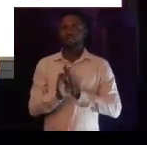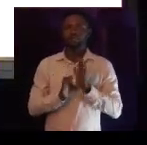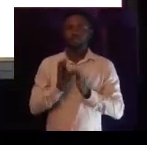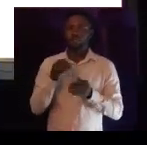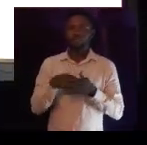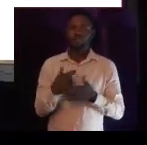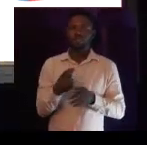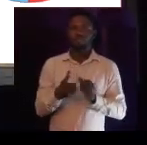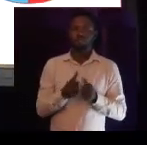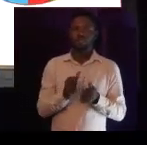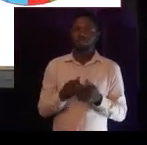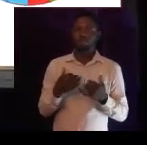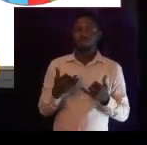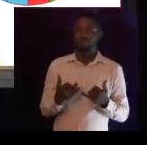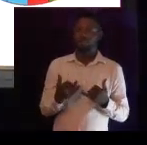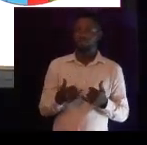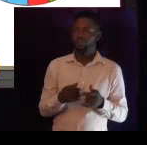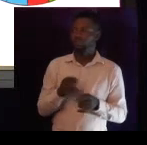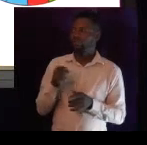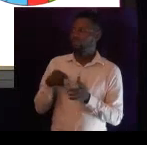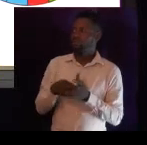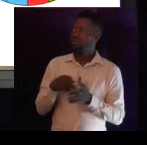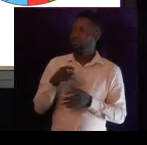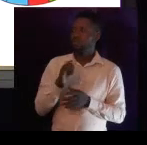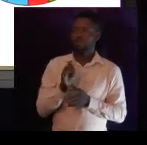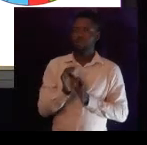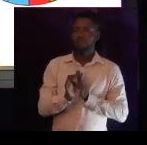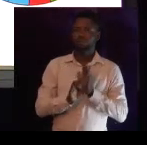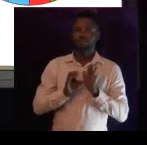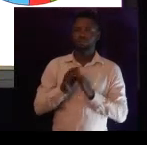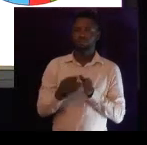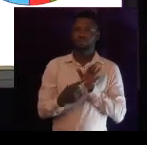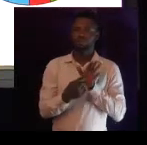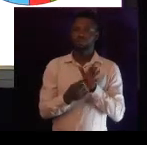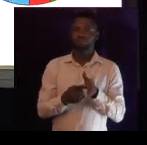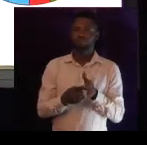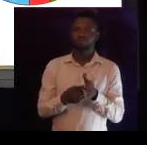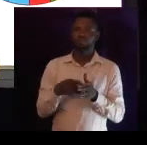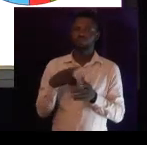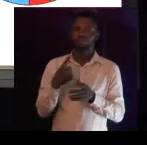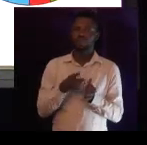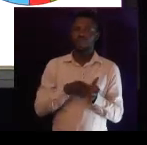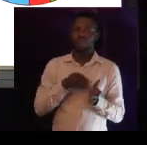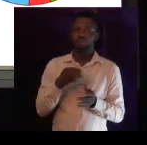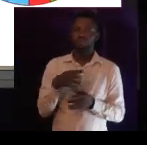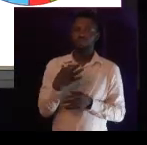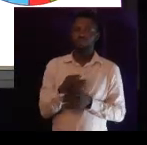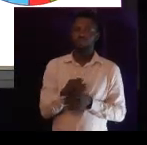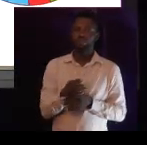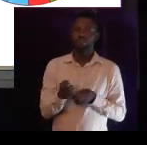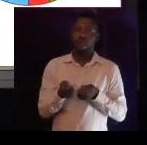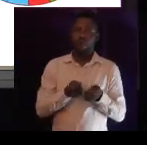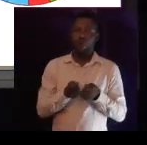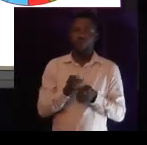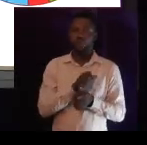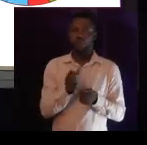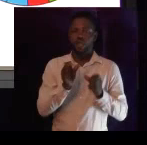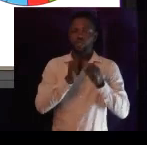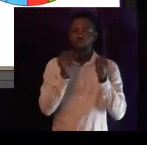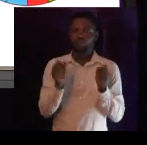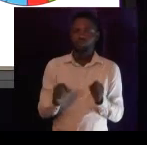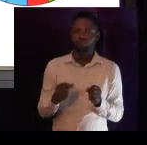in actual problems. Now, this pie chart shows the expenses of running a